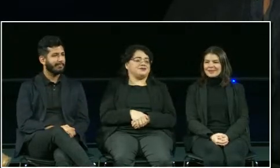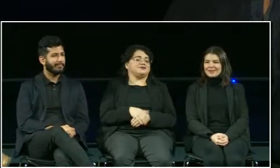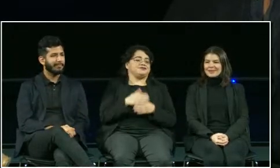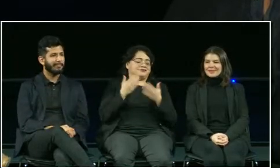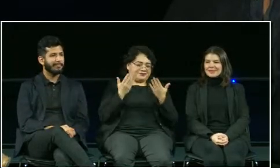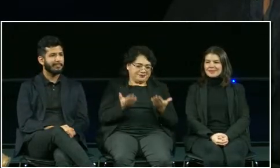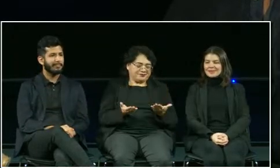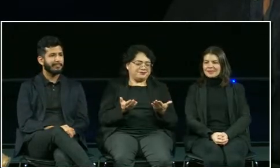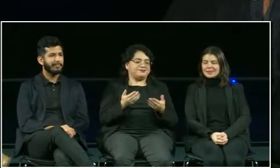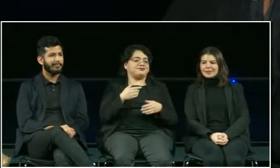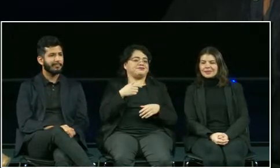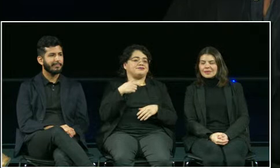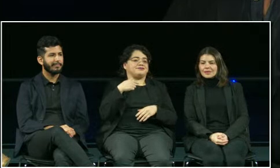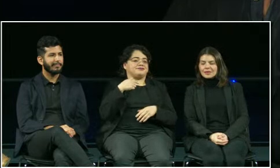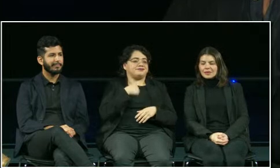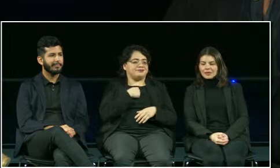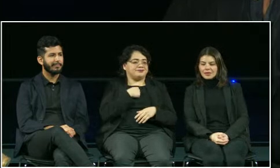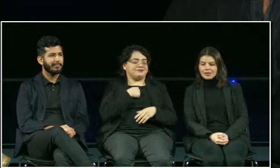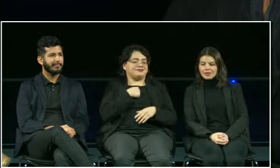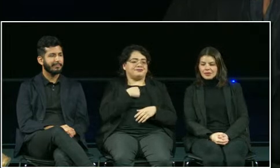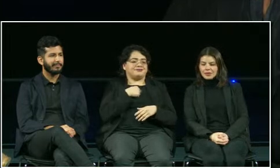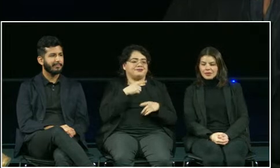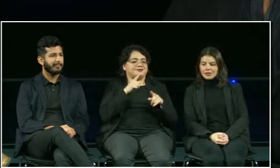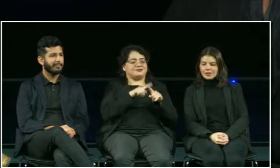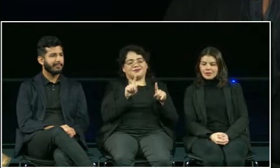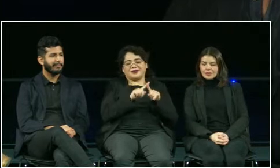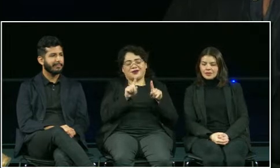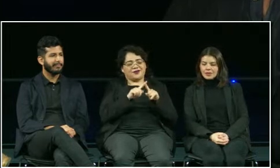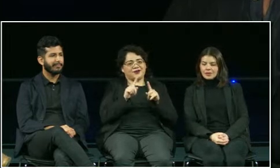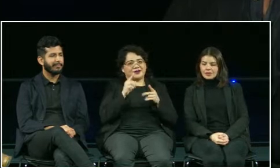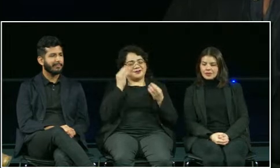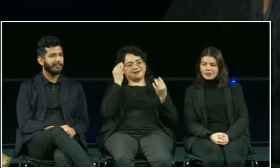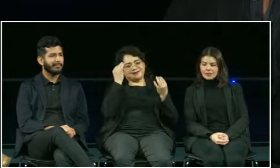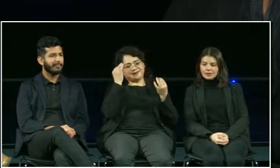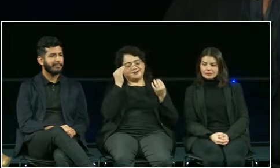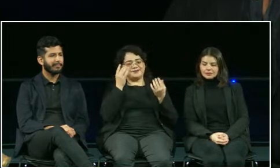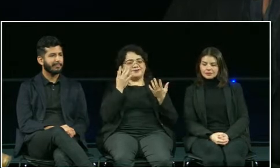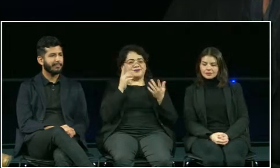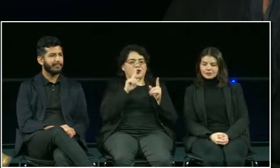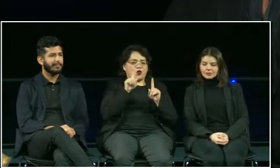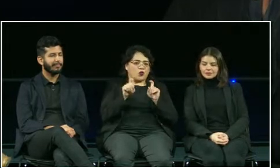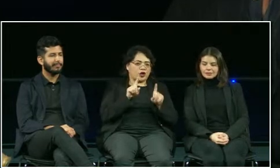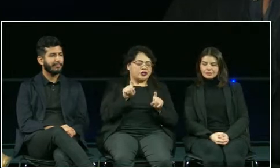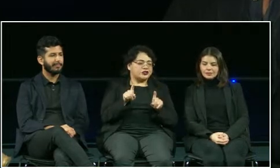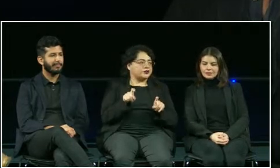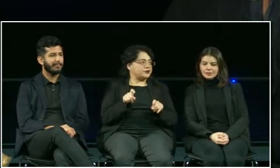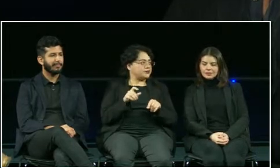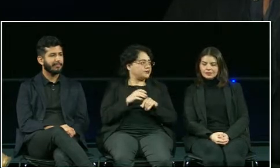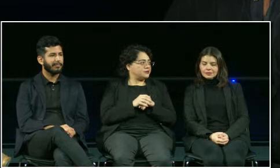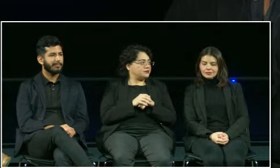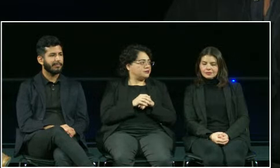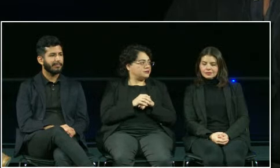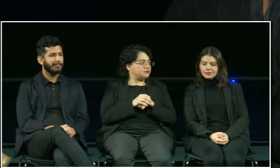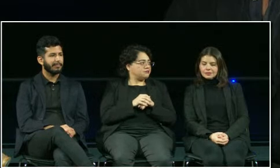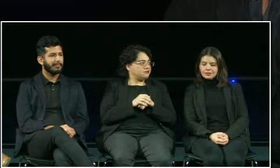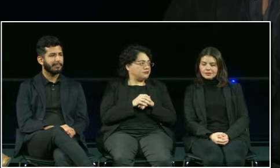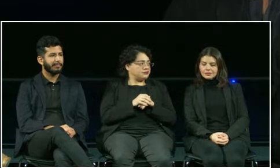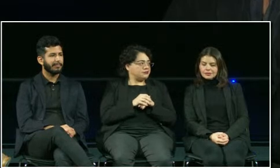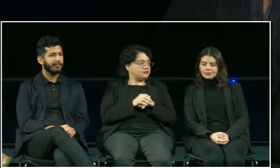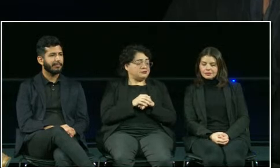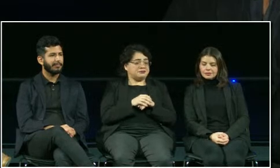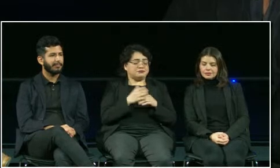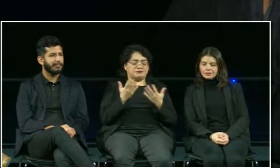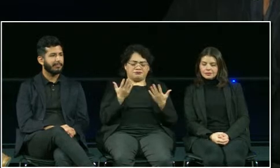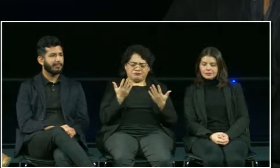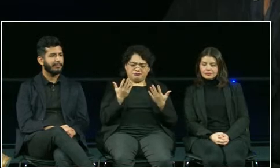Yeah, whatever. I've had all sorts of questions. So probably haven't been asked.